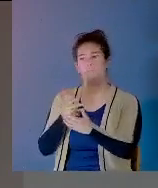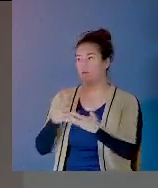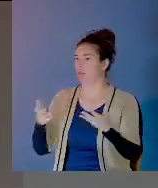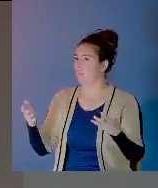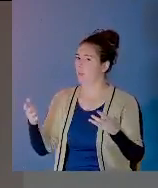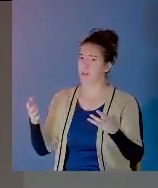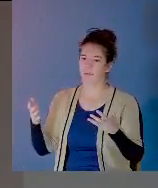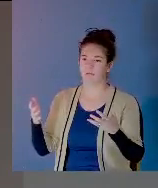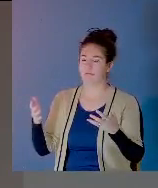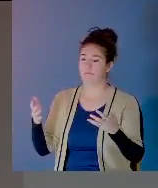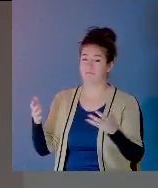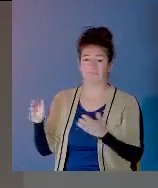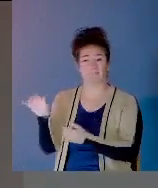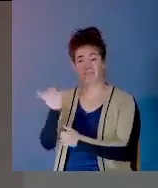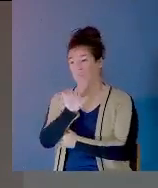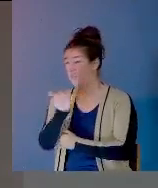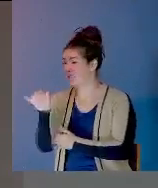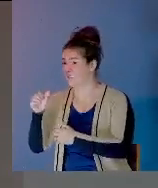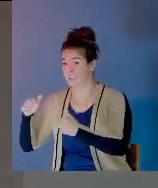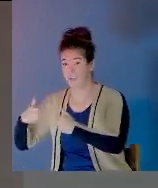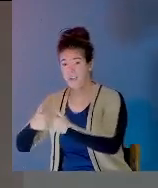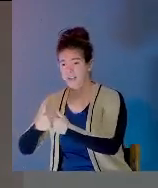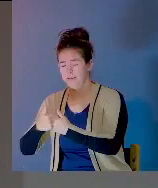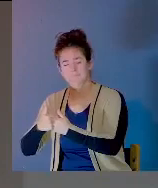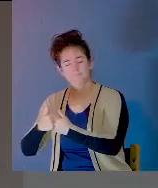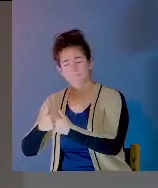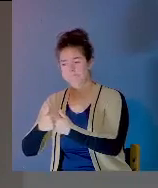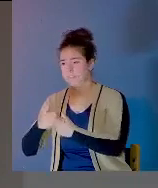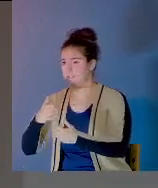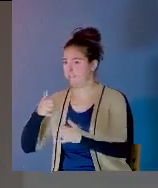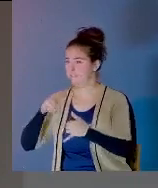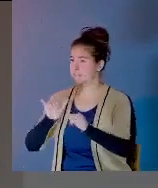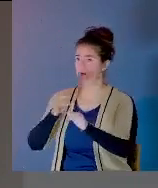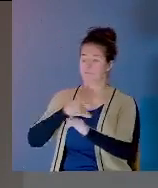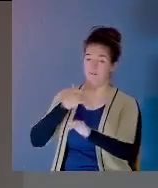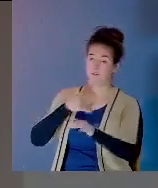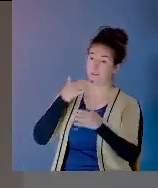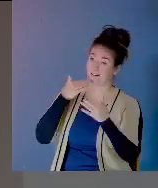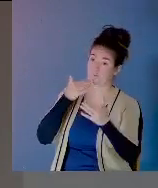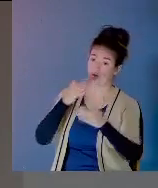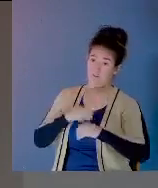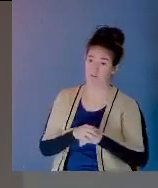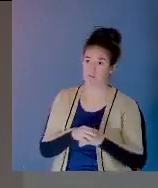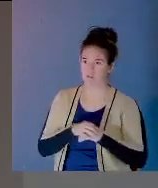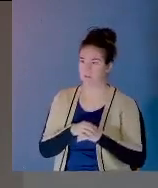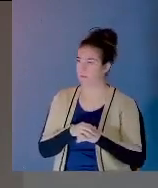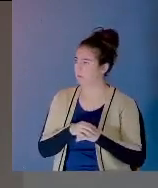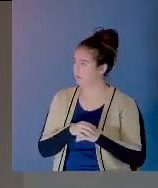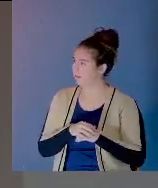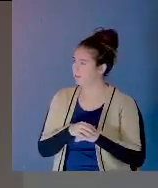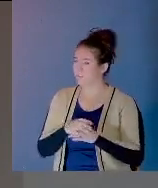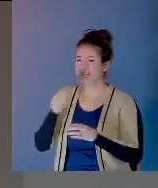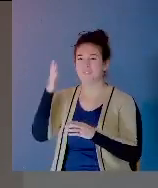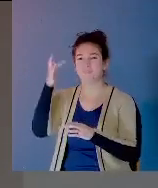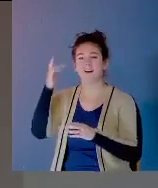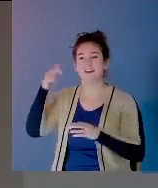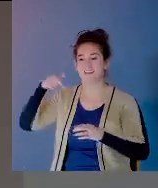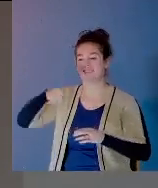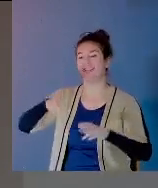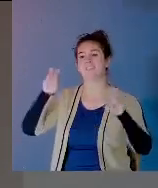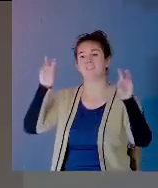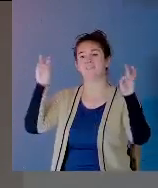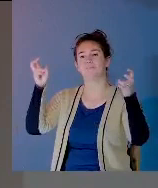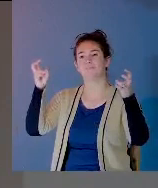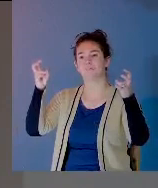if we could maintain that perspective and that heart, this is why we titled our service today, The Power